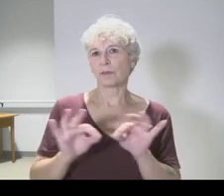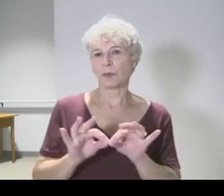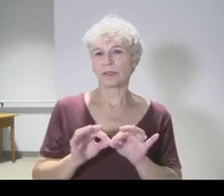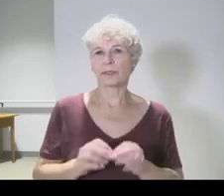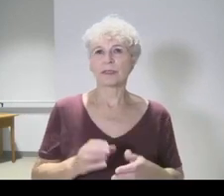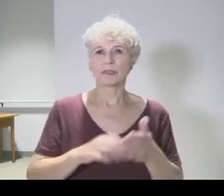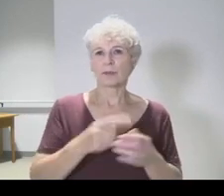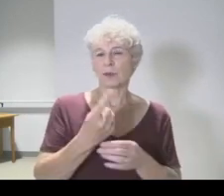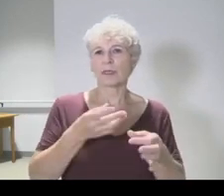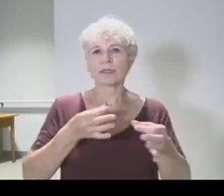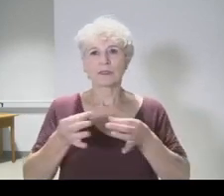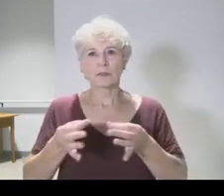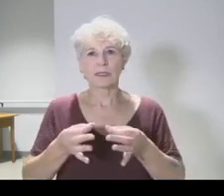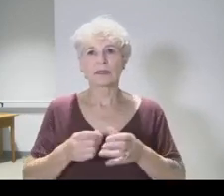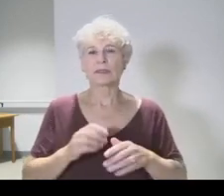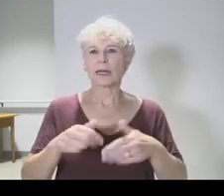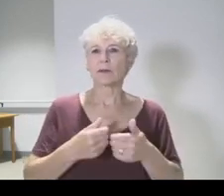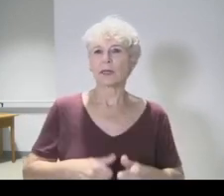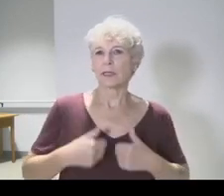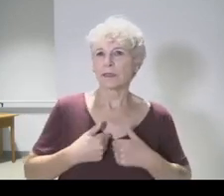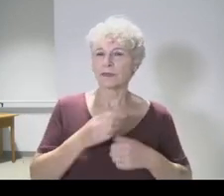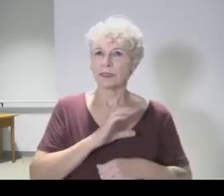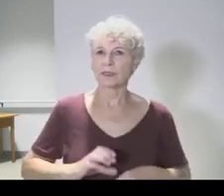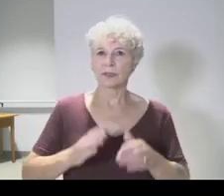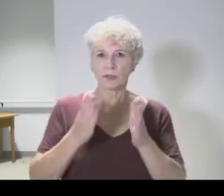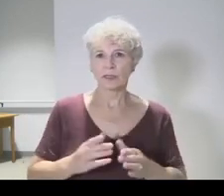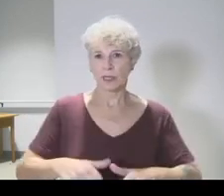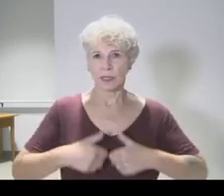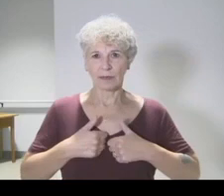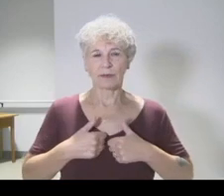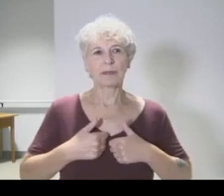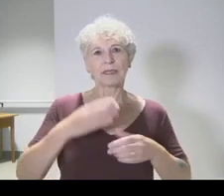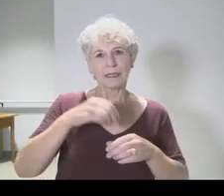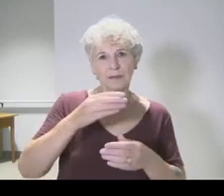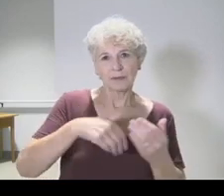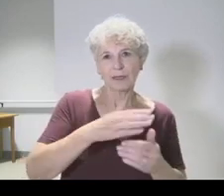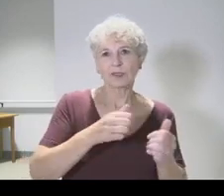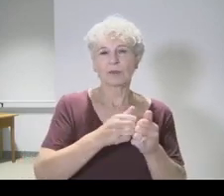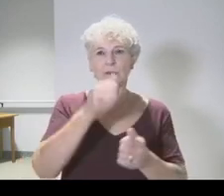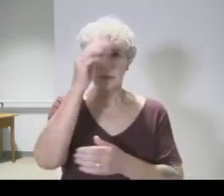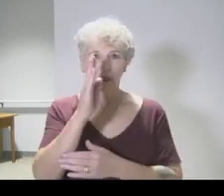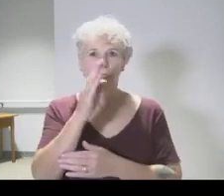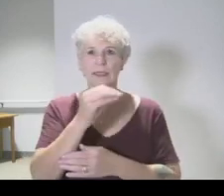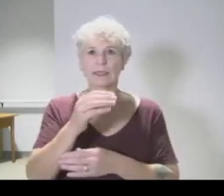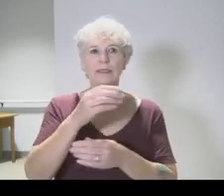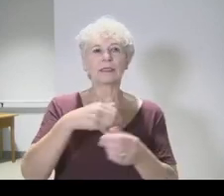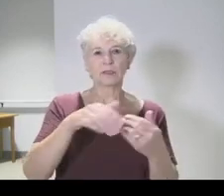Chapter 1 explains how we're to live a Christian life by being in fellowship with God and in fellowship with each